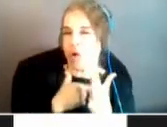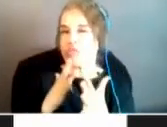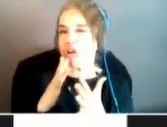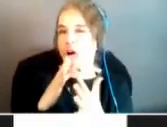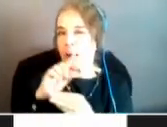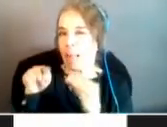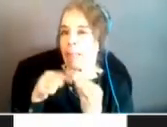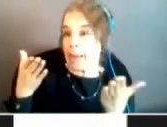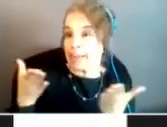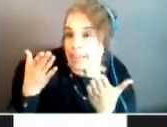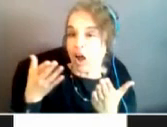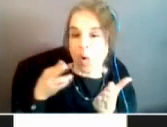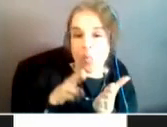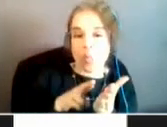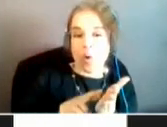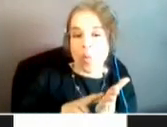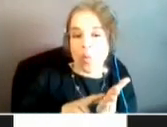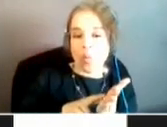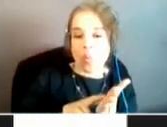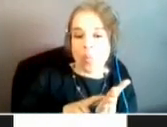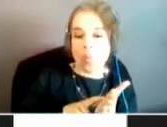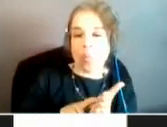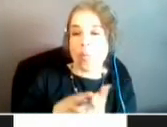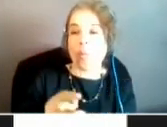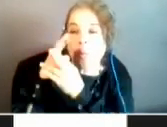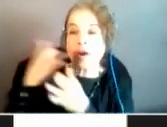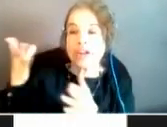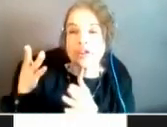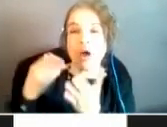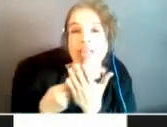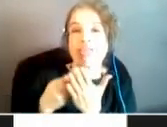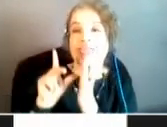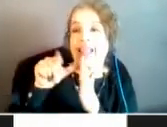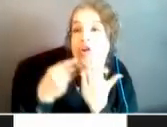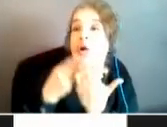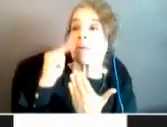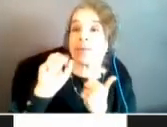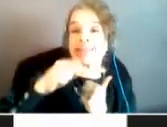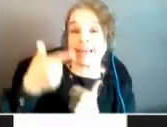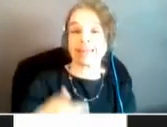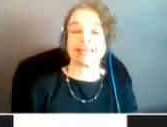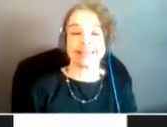your resources later in the program. Next slide.